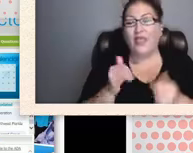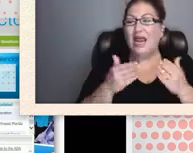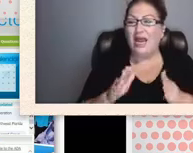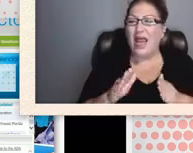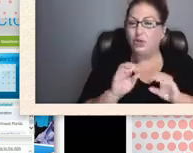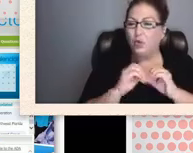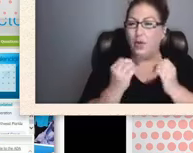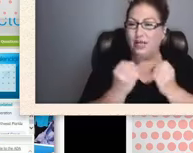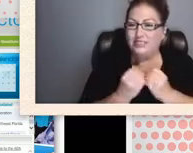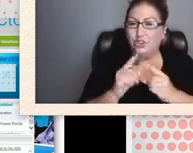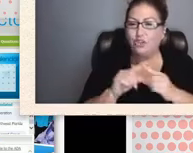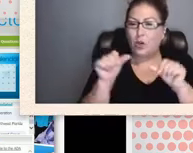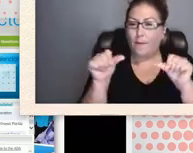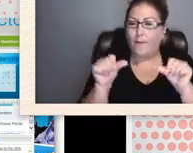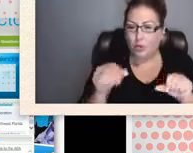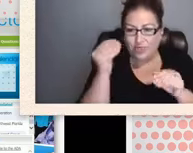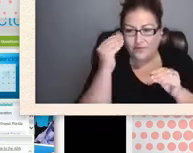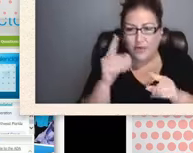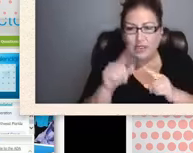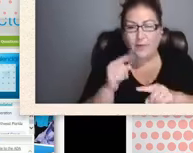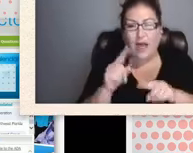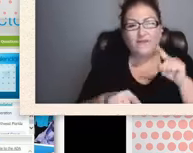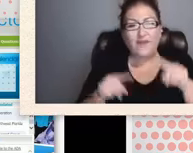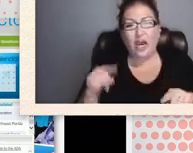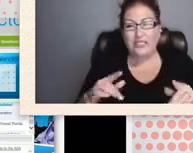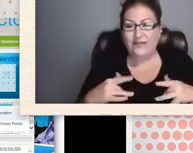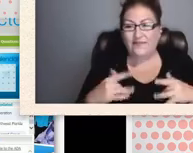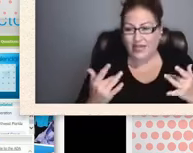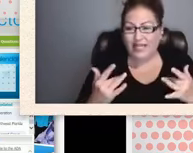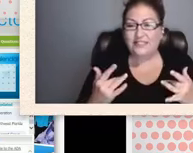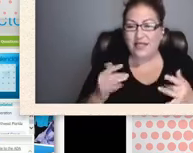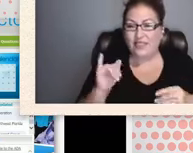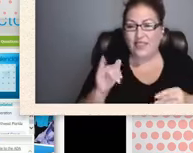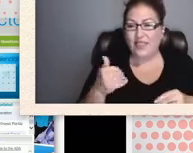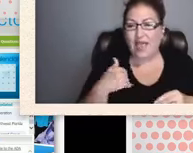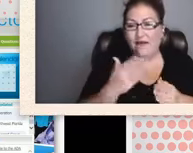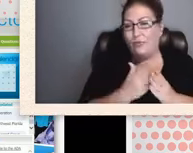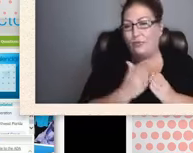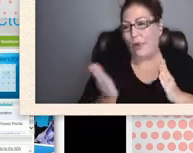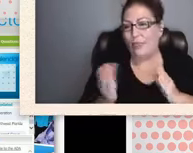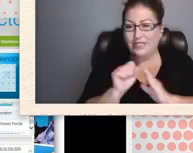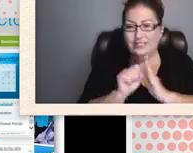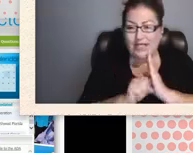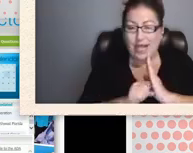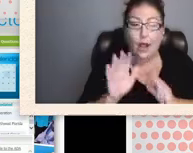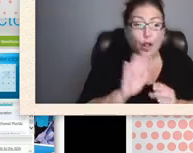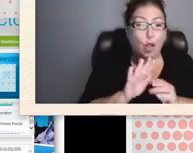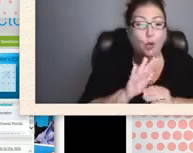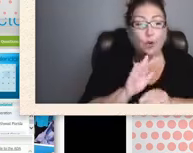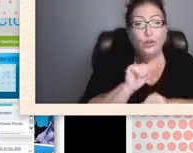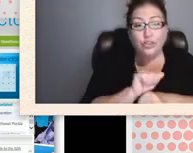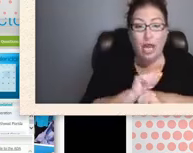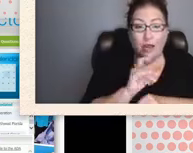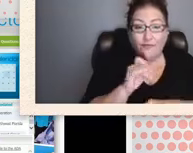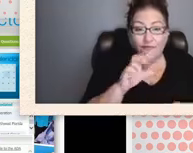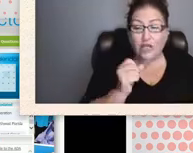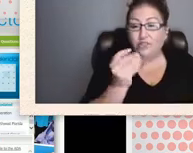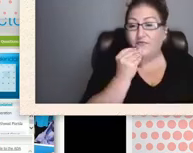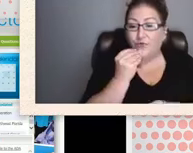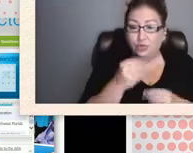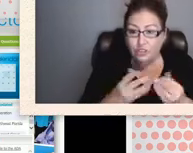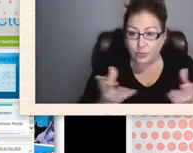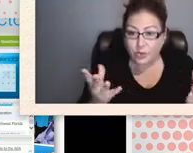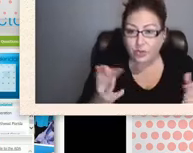to post information about various events held throughout the state, such as local job fairs, food distribution events, statewide